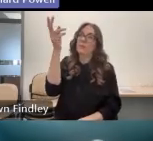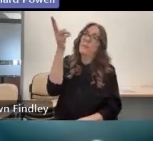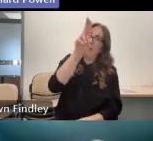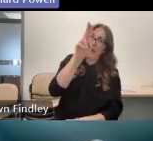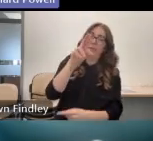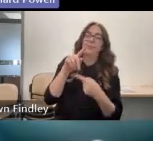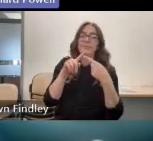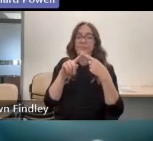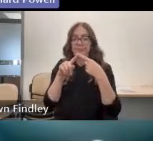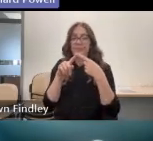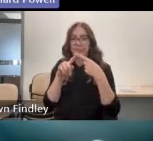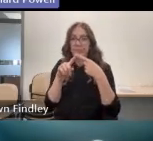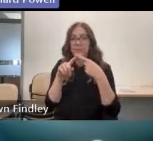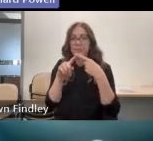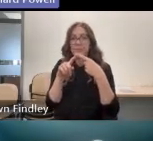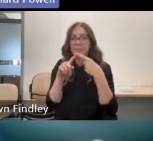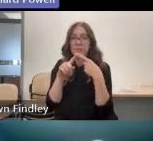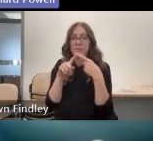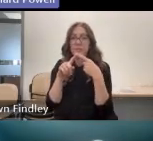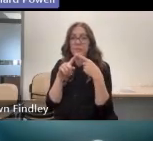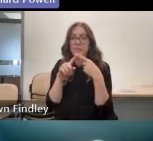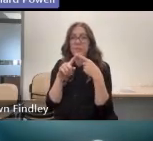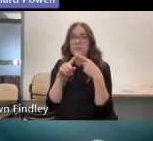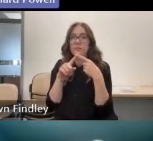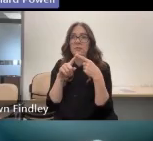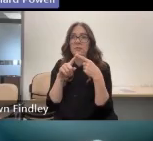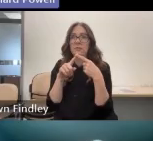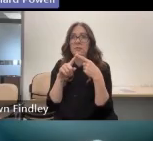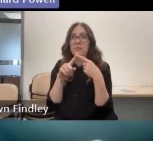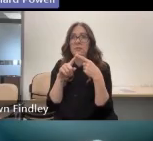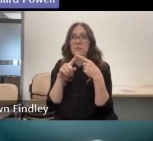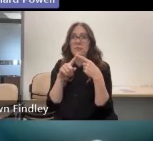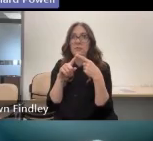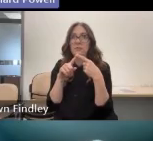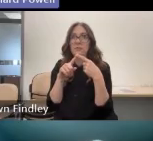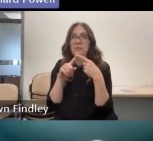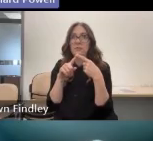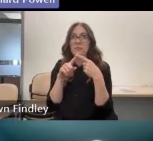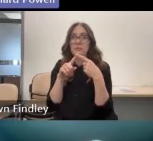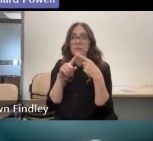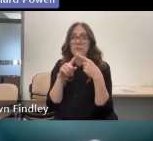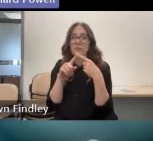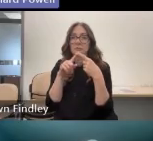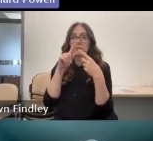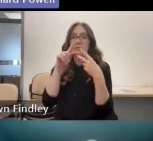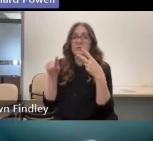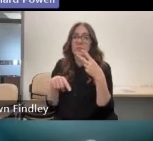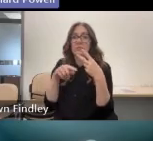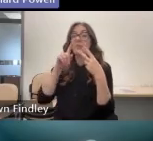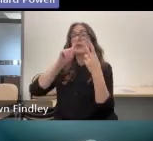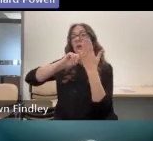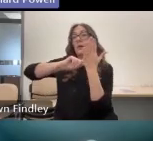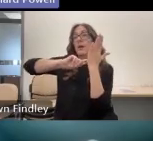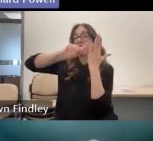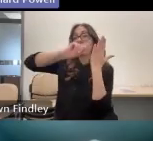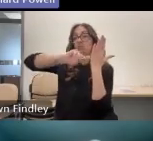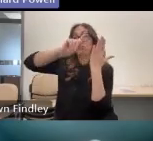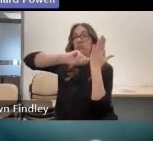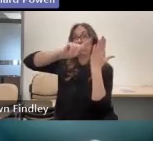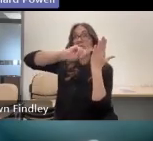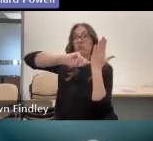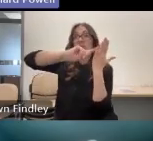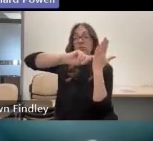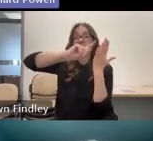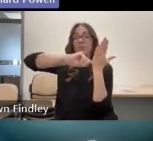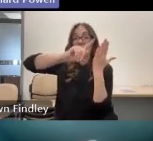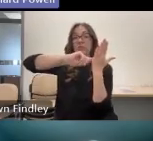the back button on the navigation bar at the bottom. I can scroll further down the menu, and I've